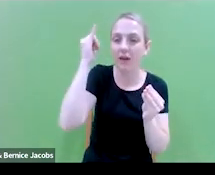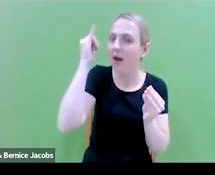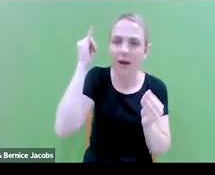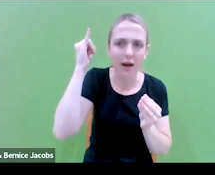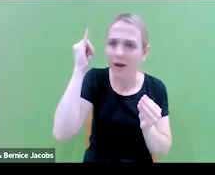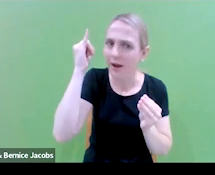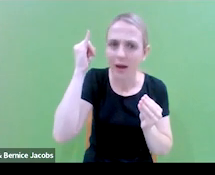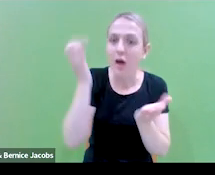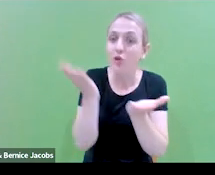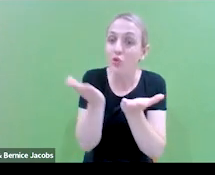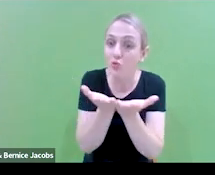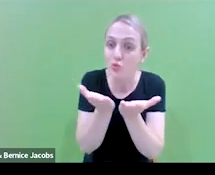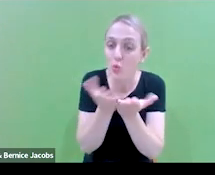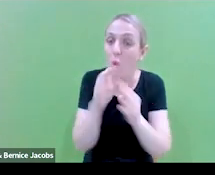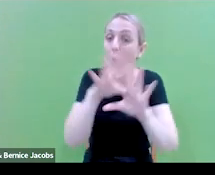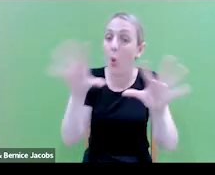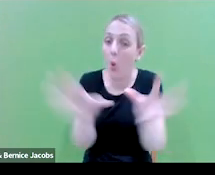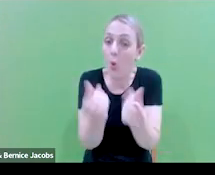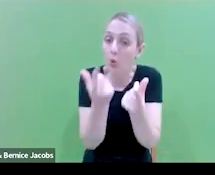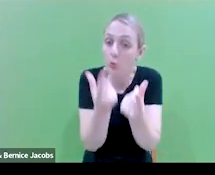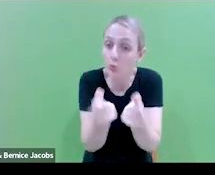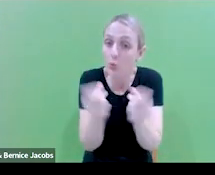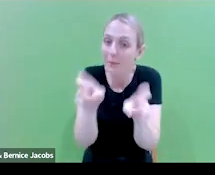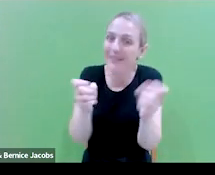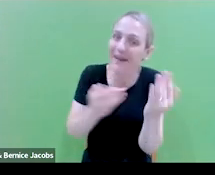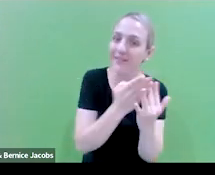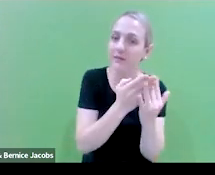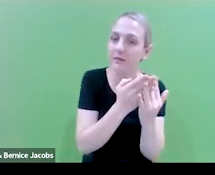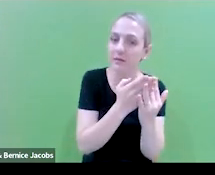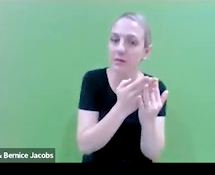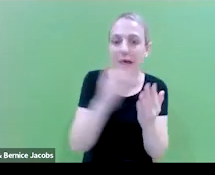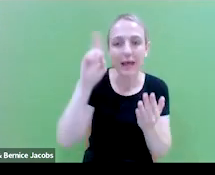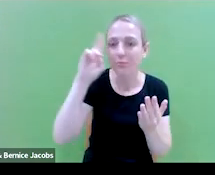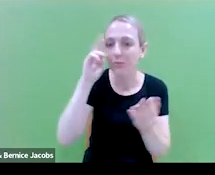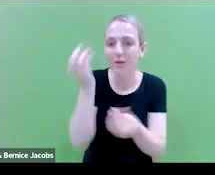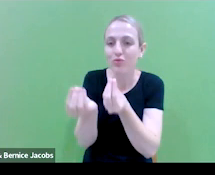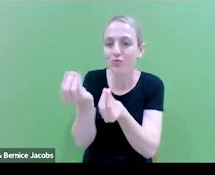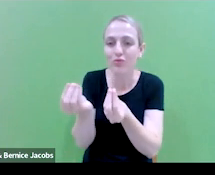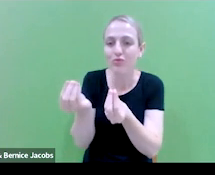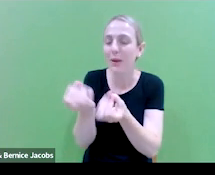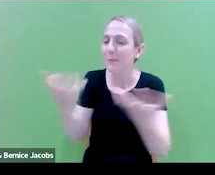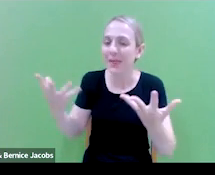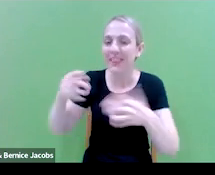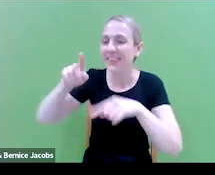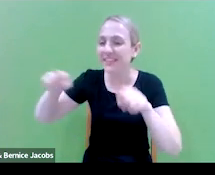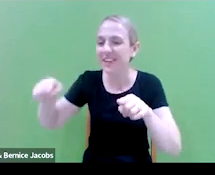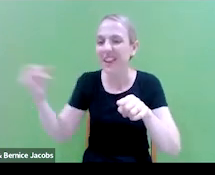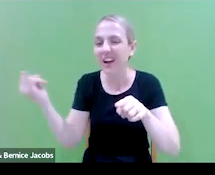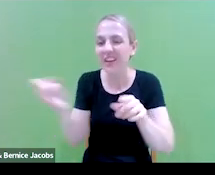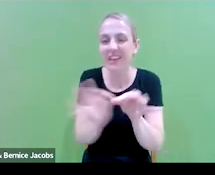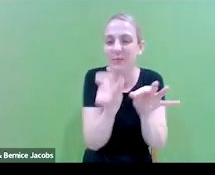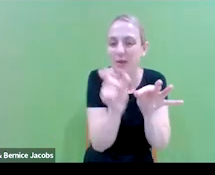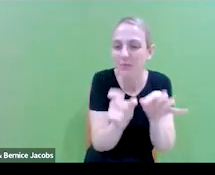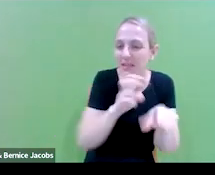that enables access. You're always going to have kids who have different requirements. So whether that's an interpreter or